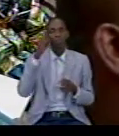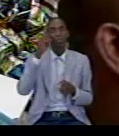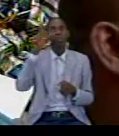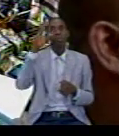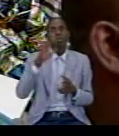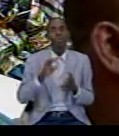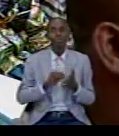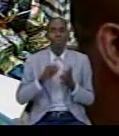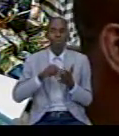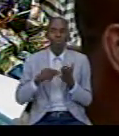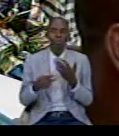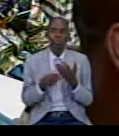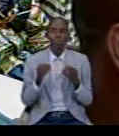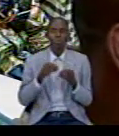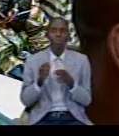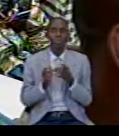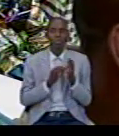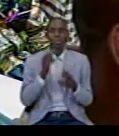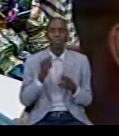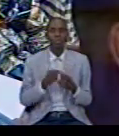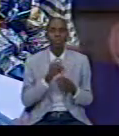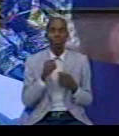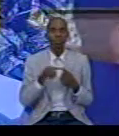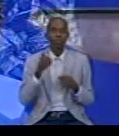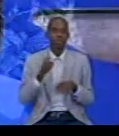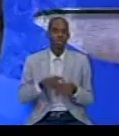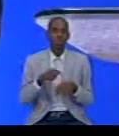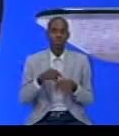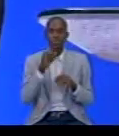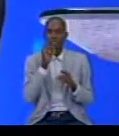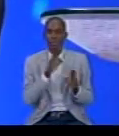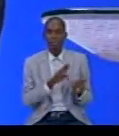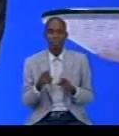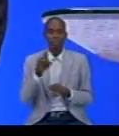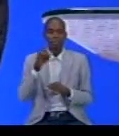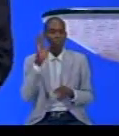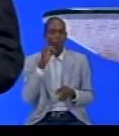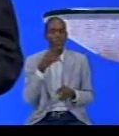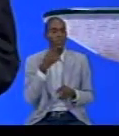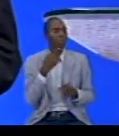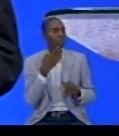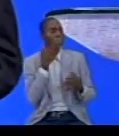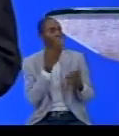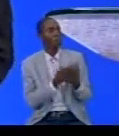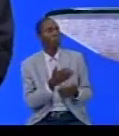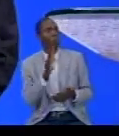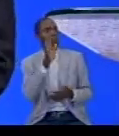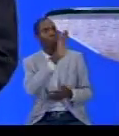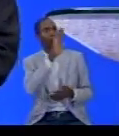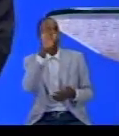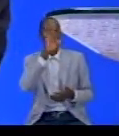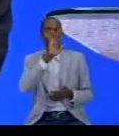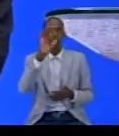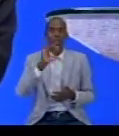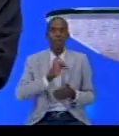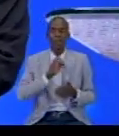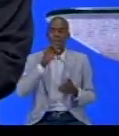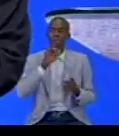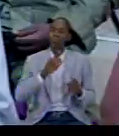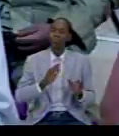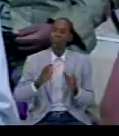When your mansion is ready, and then you say, bye-bye, I'm going to a better